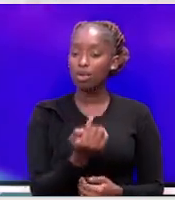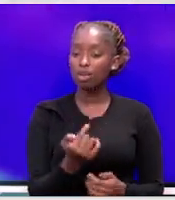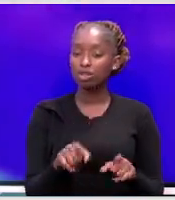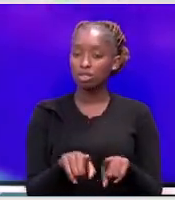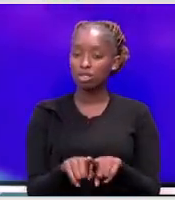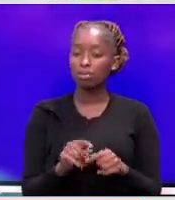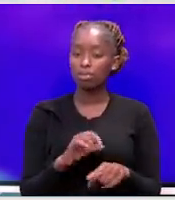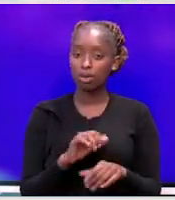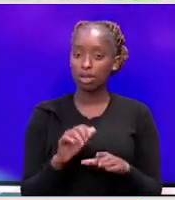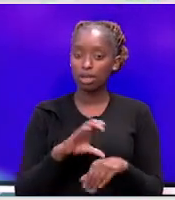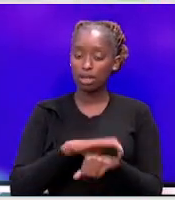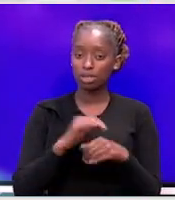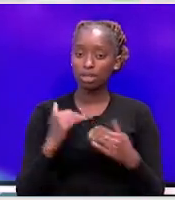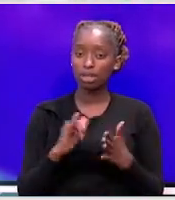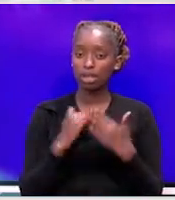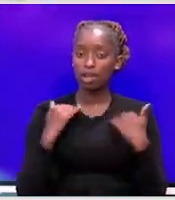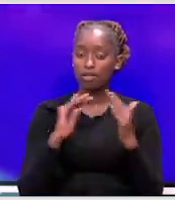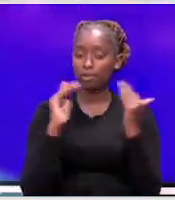global stage.